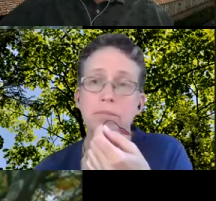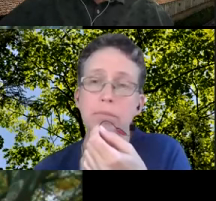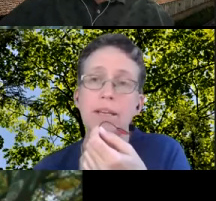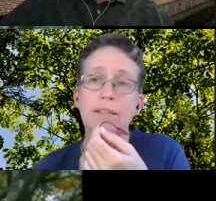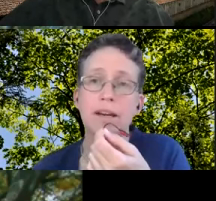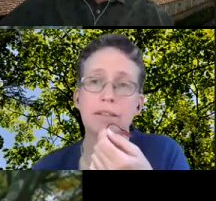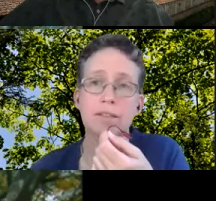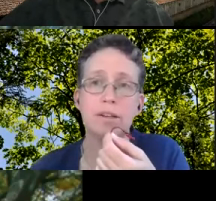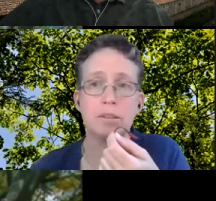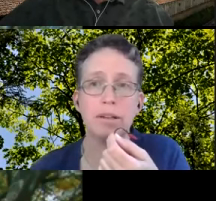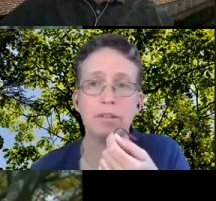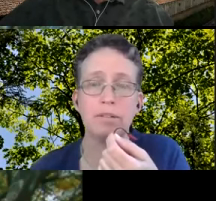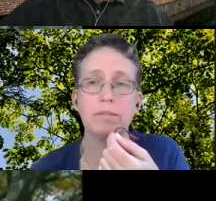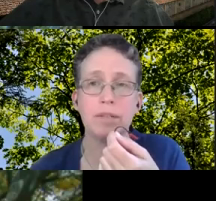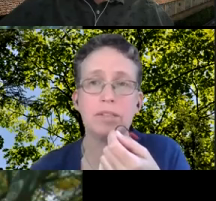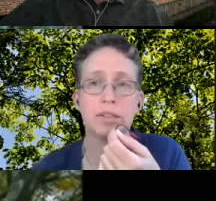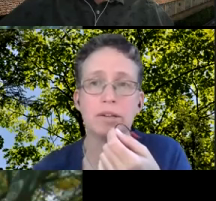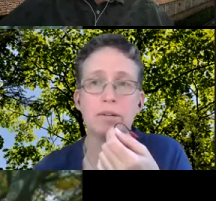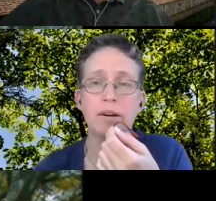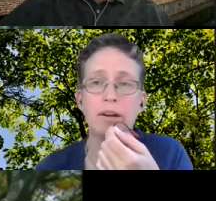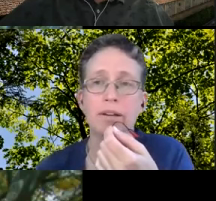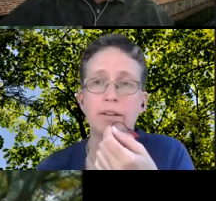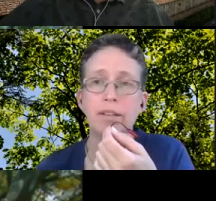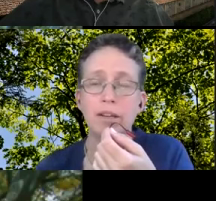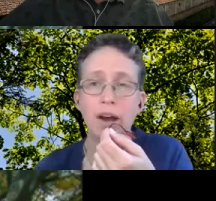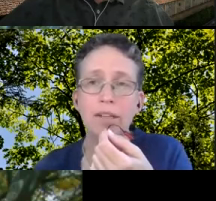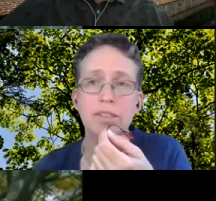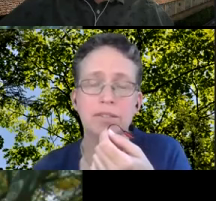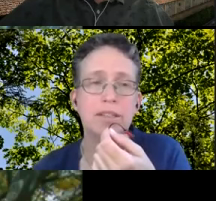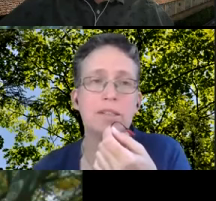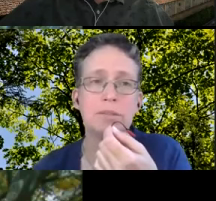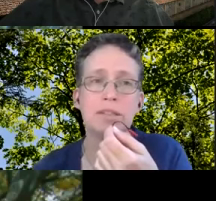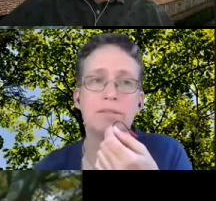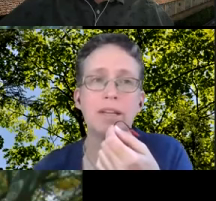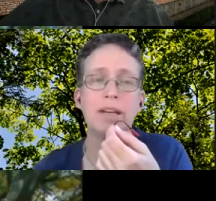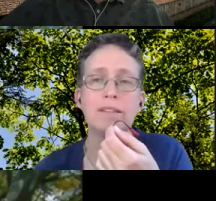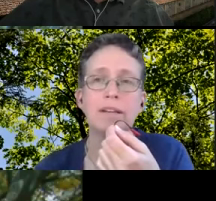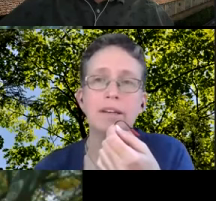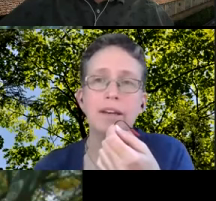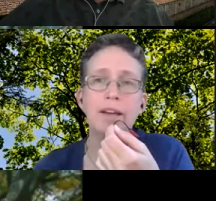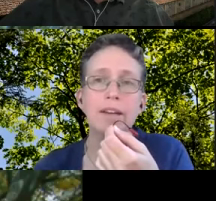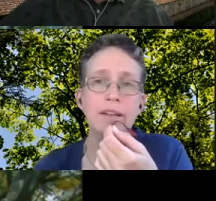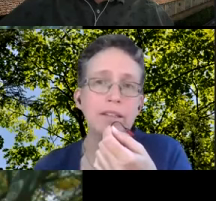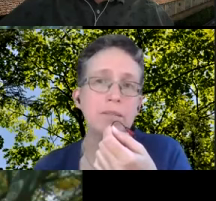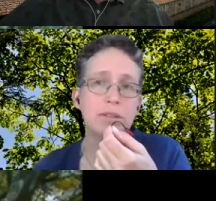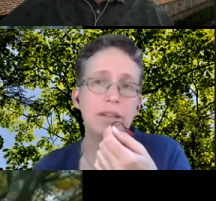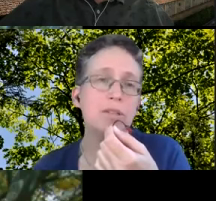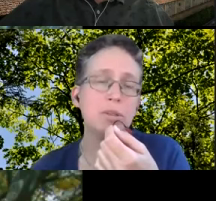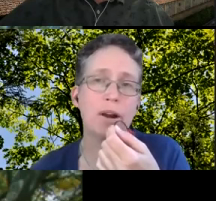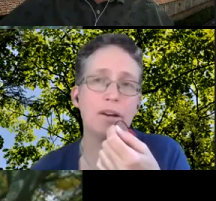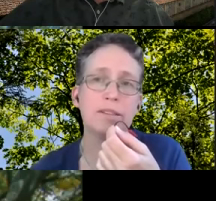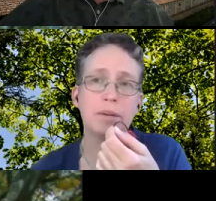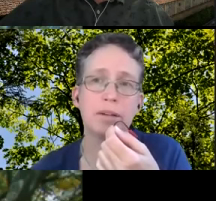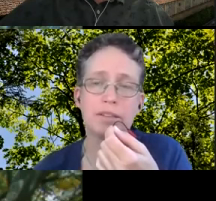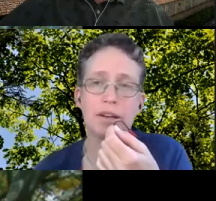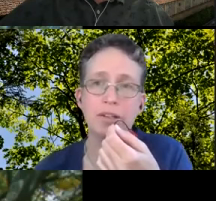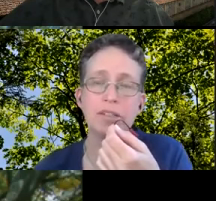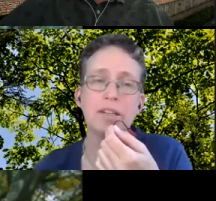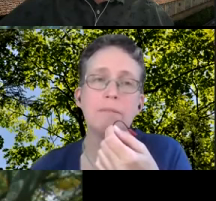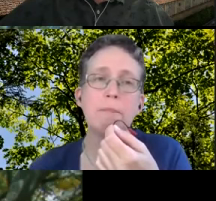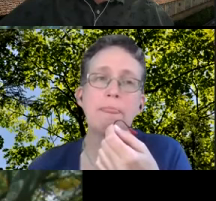first place that I started doing research on the ecology of cities was in Phoenix at these two parks,